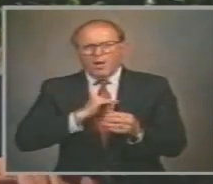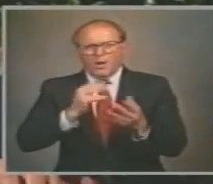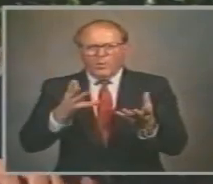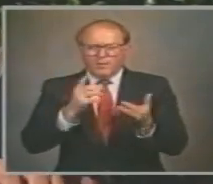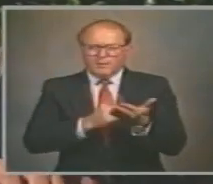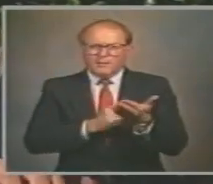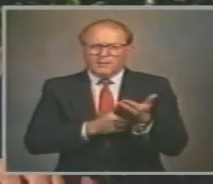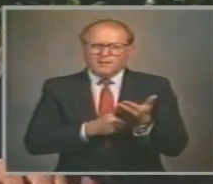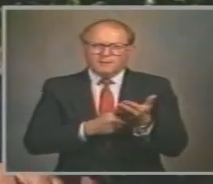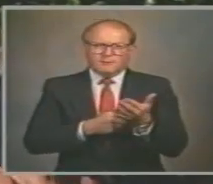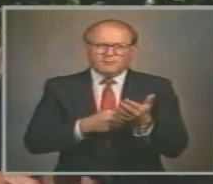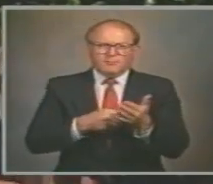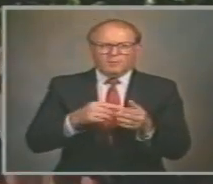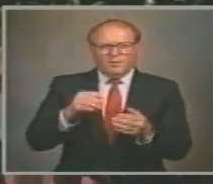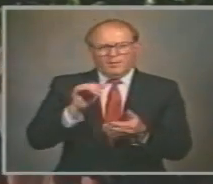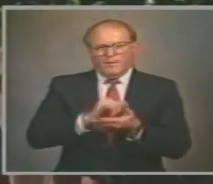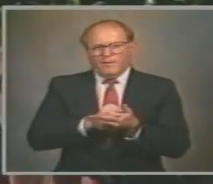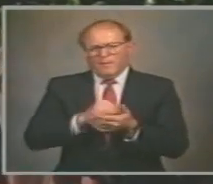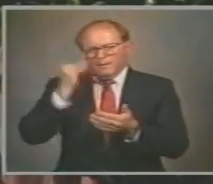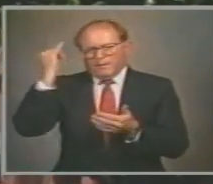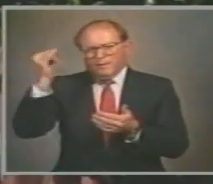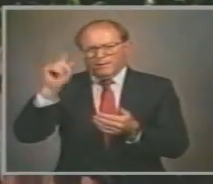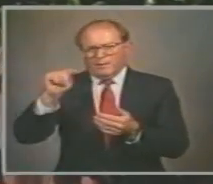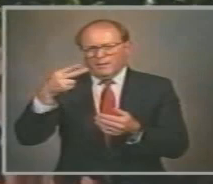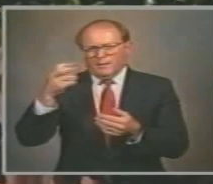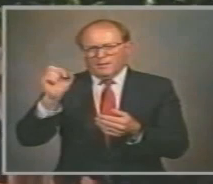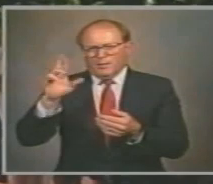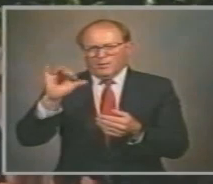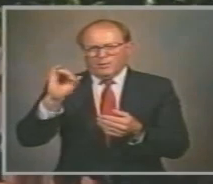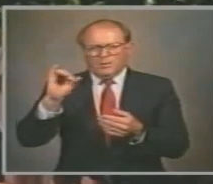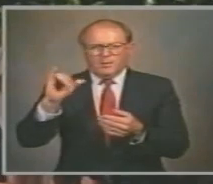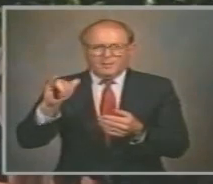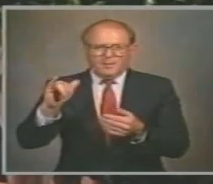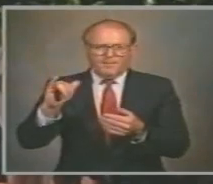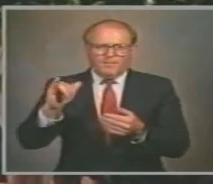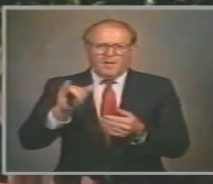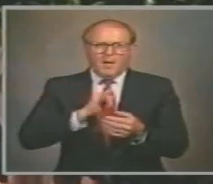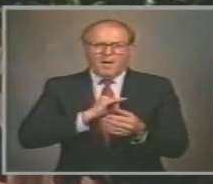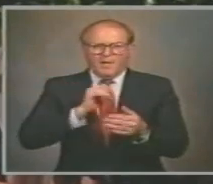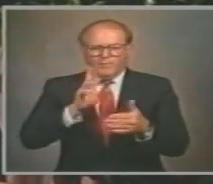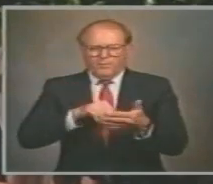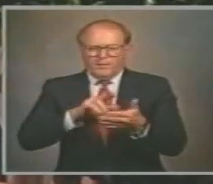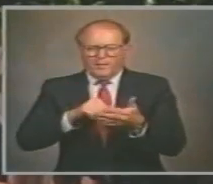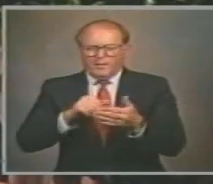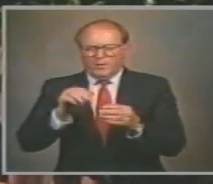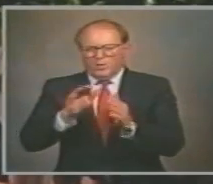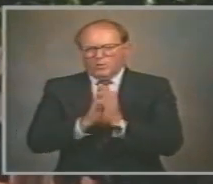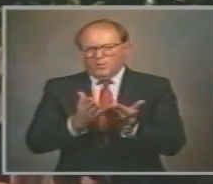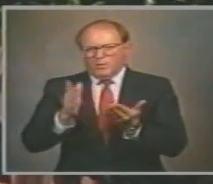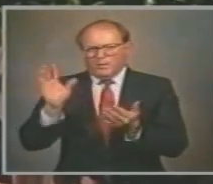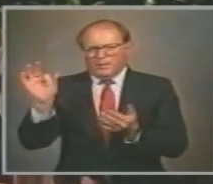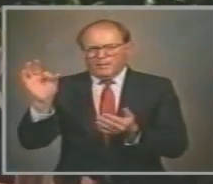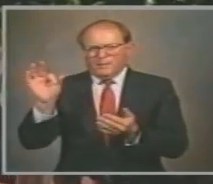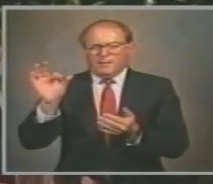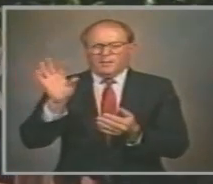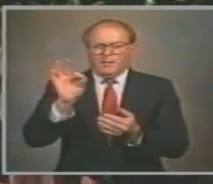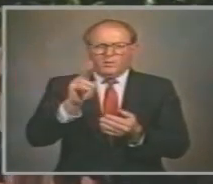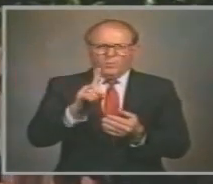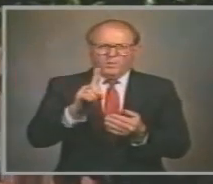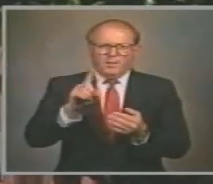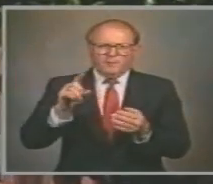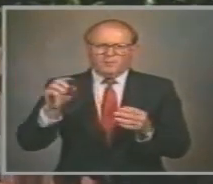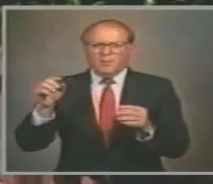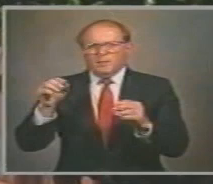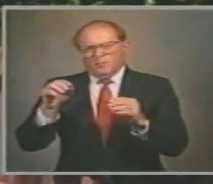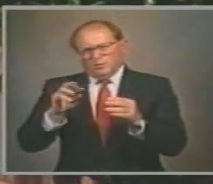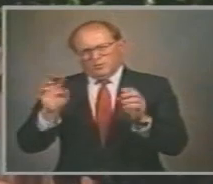status of that theory. I've been profitably engaged in the reading of a 1991 book titled "Darwin